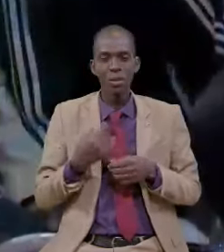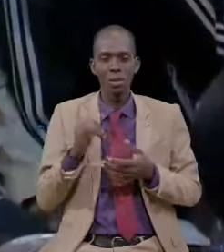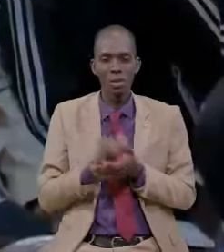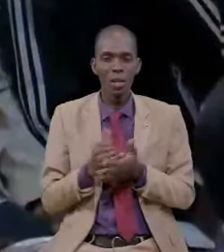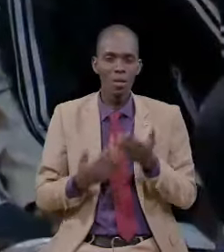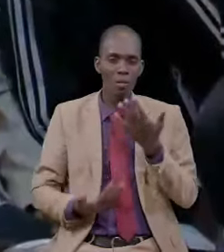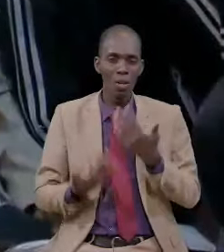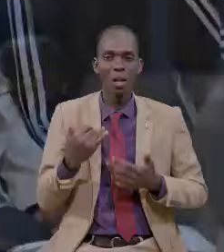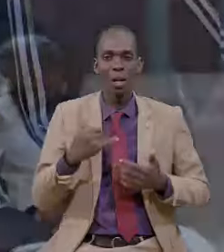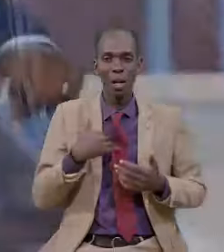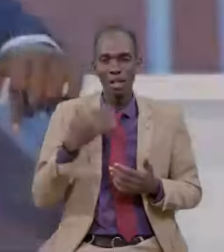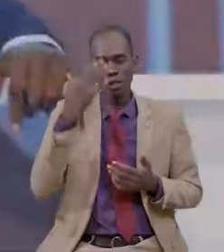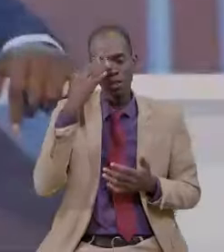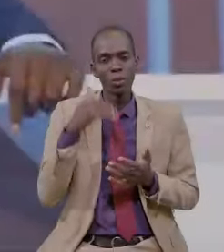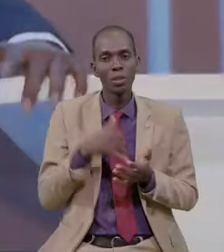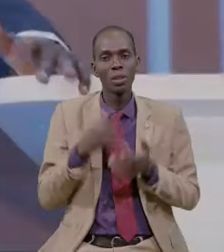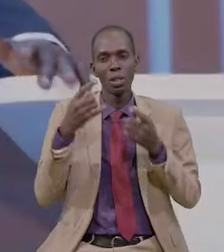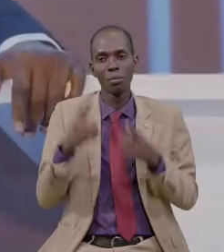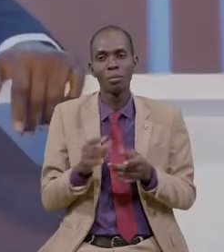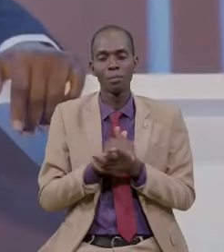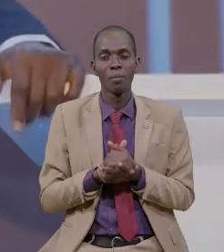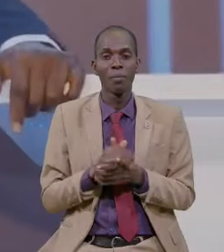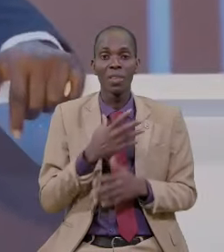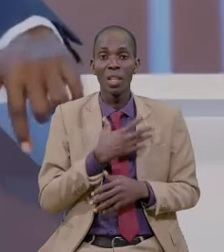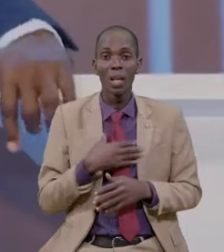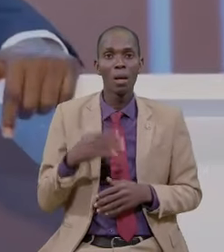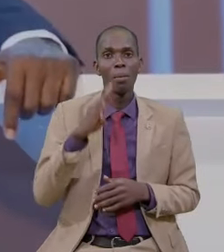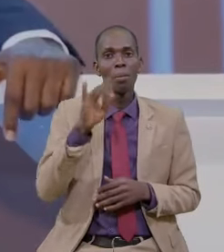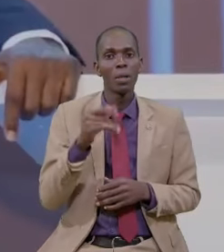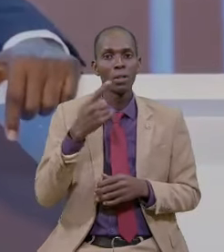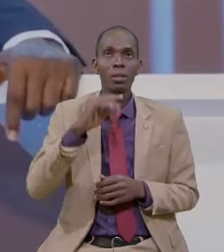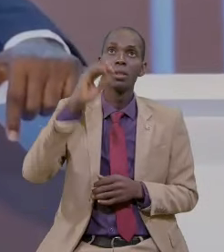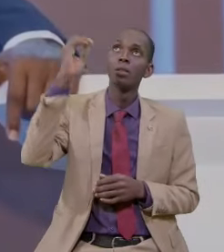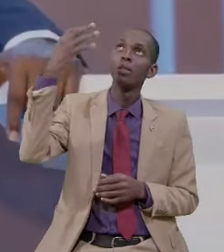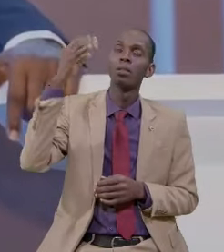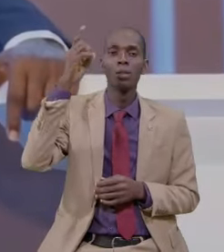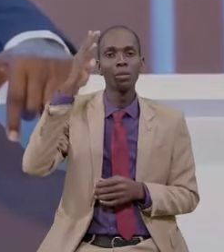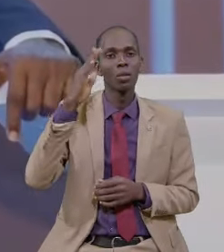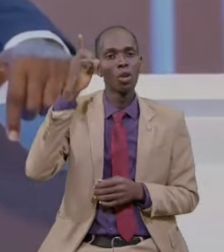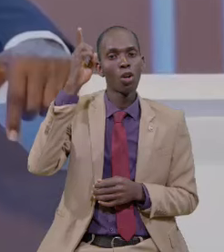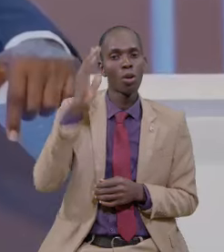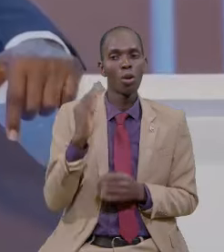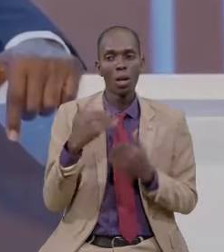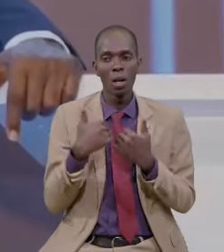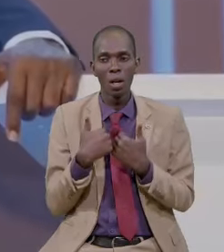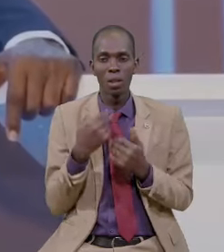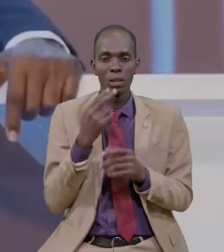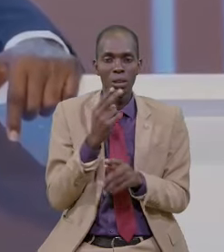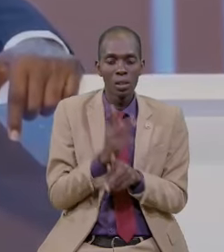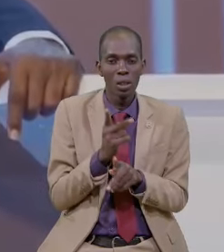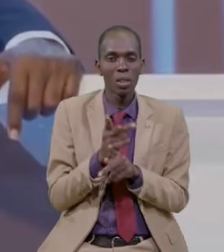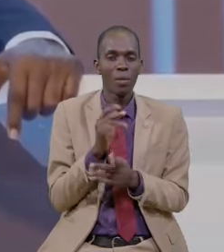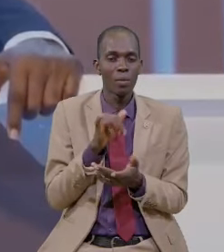it happened. And by the grace of God, God has kept that in me, with